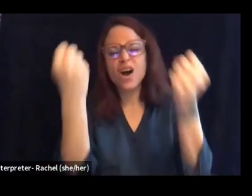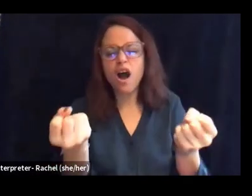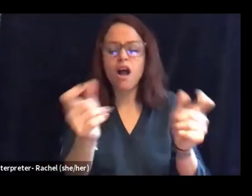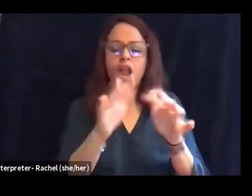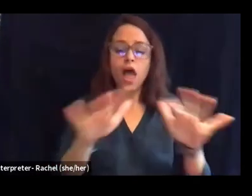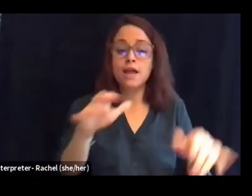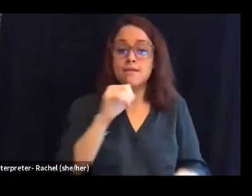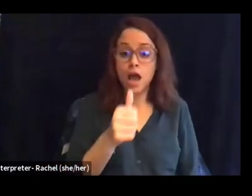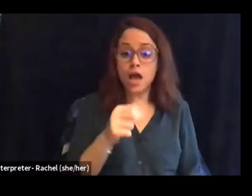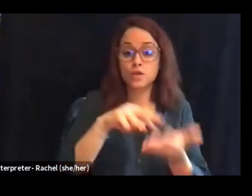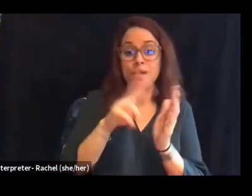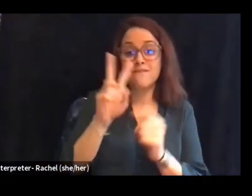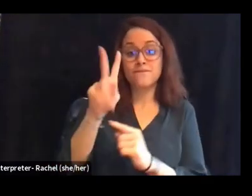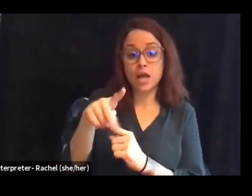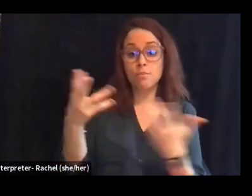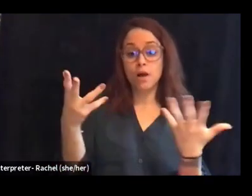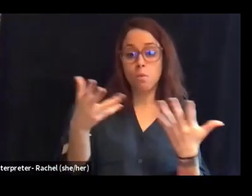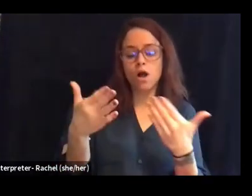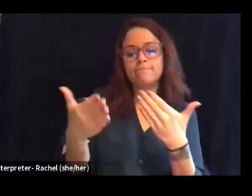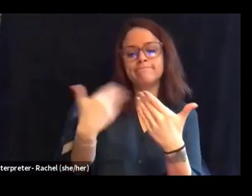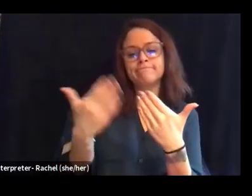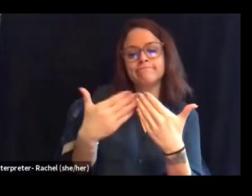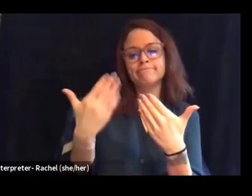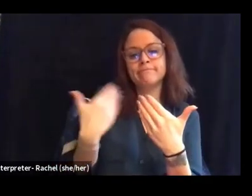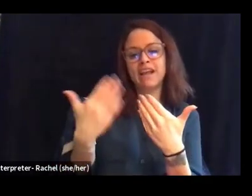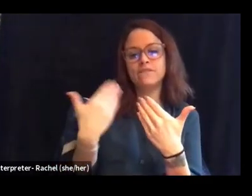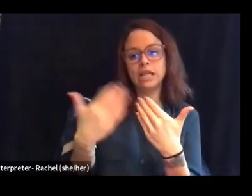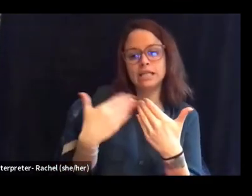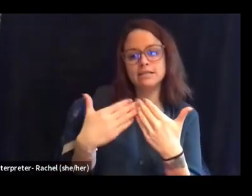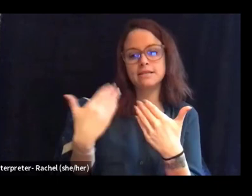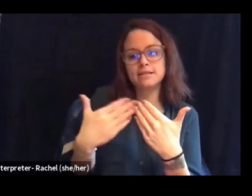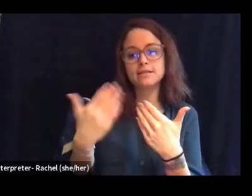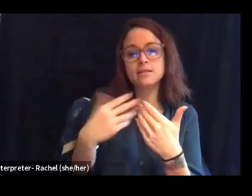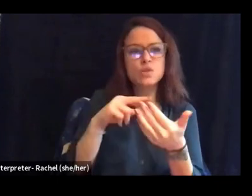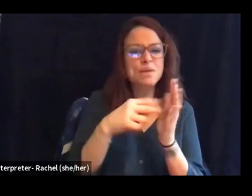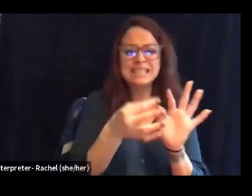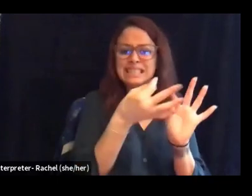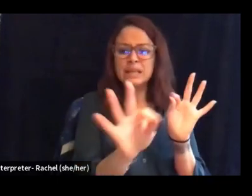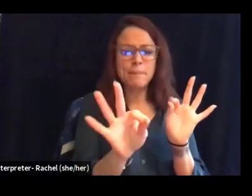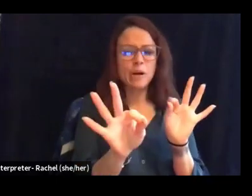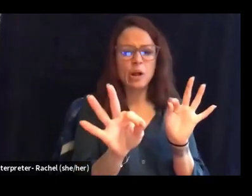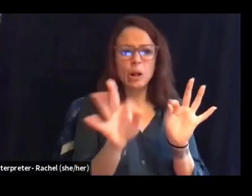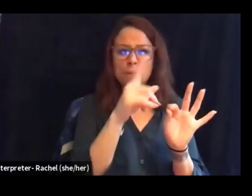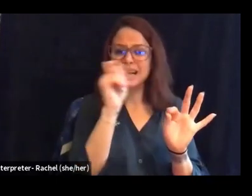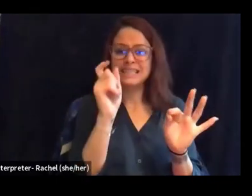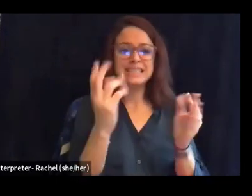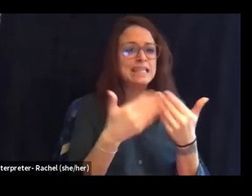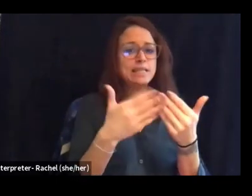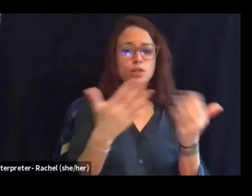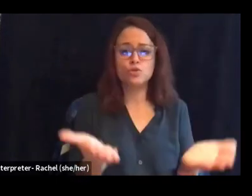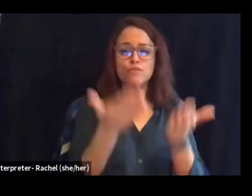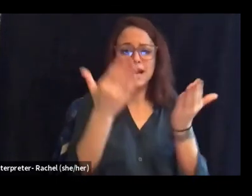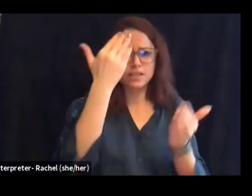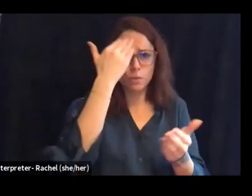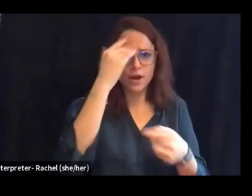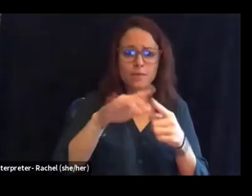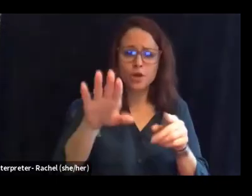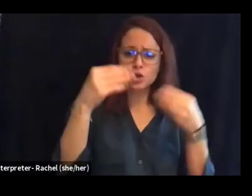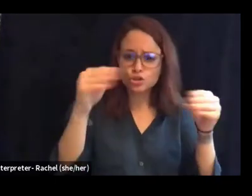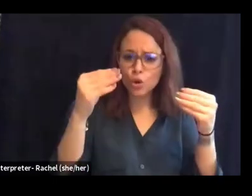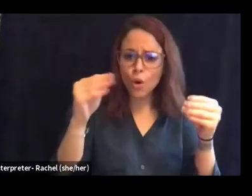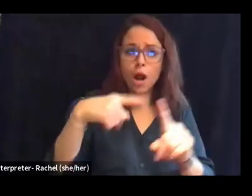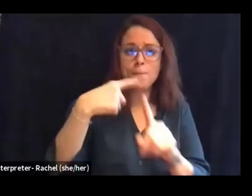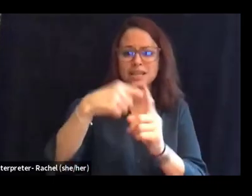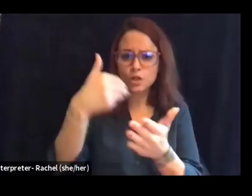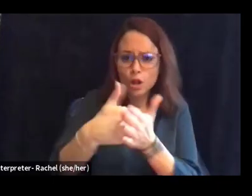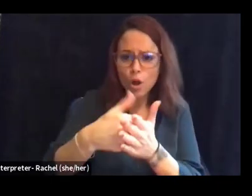of convenience, right? So it's simple because awareness is easy to generate and it can't be disputed. But if I